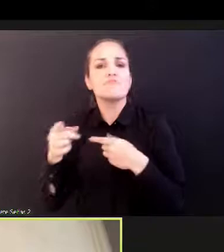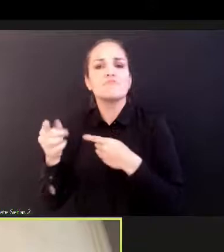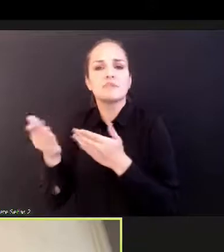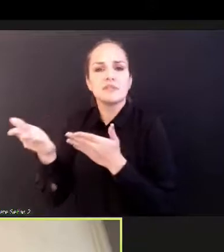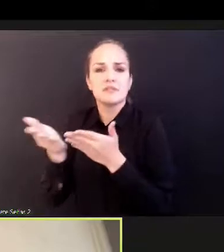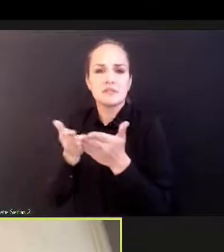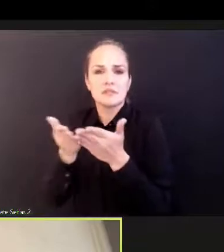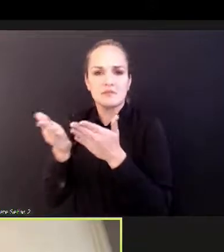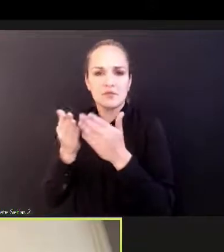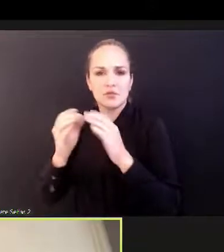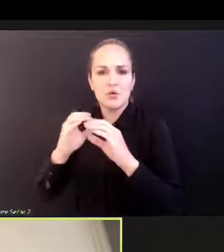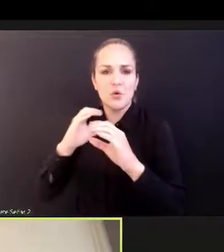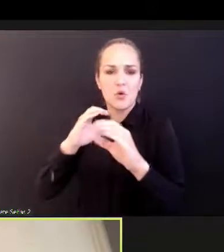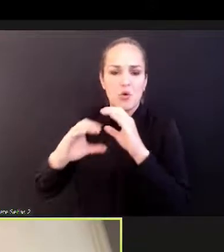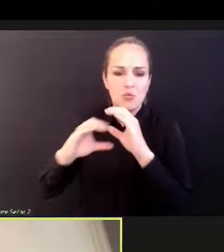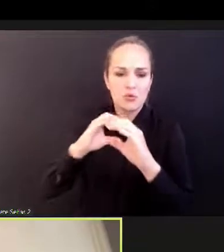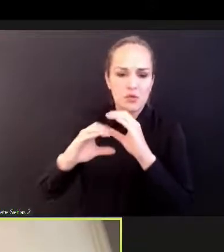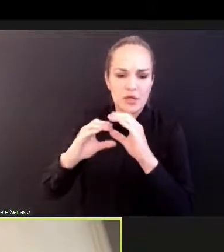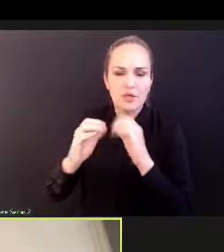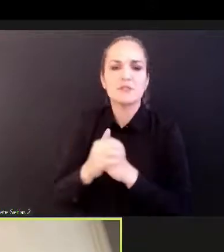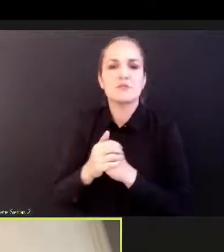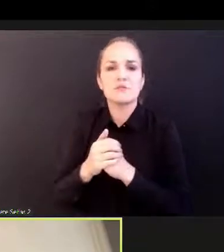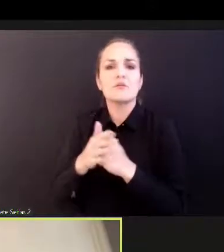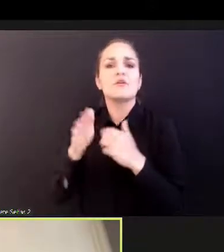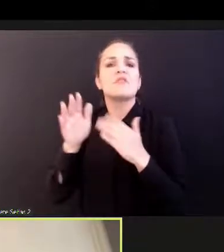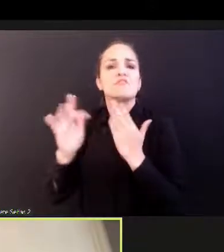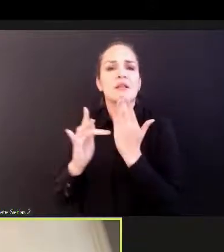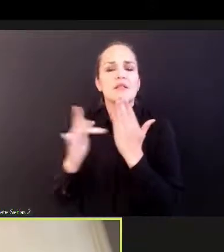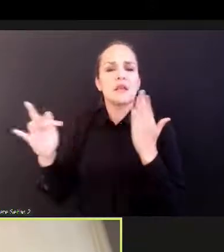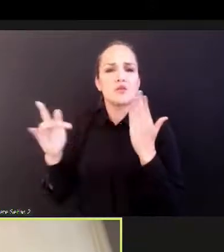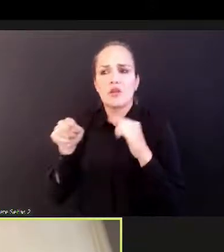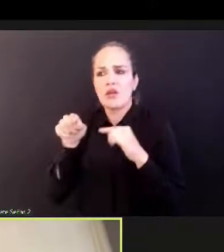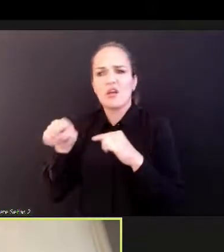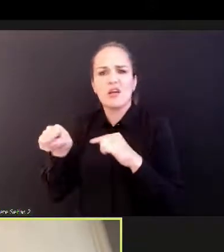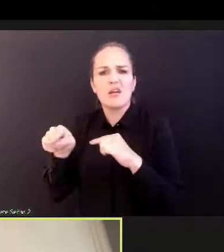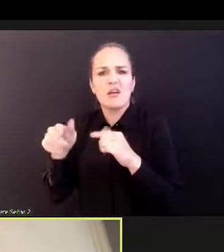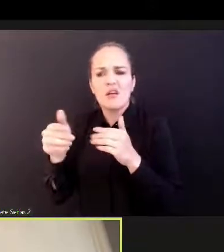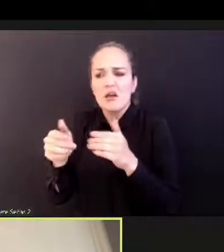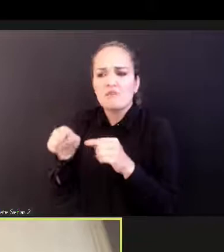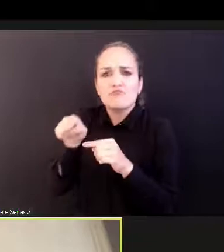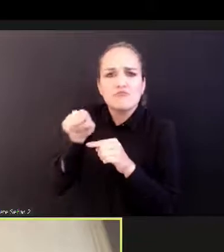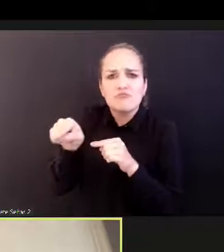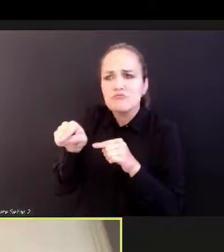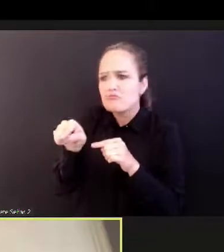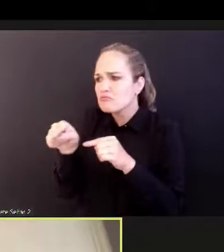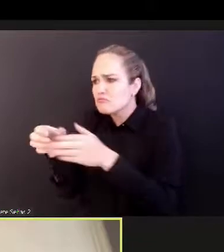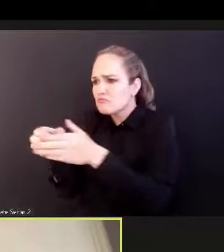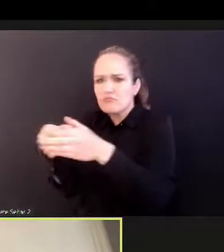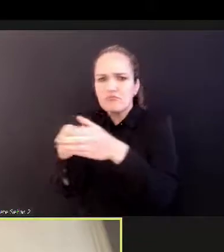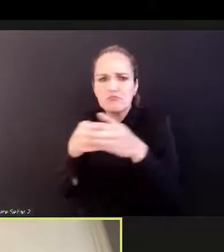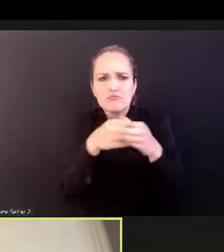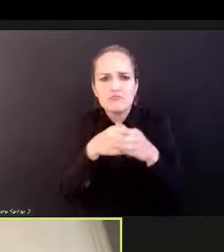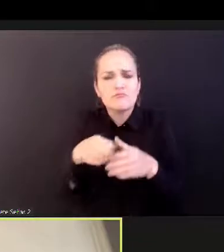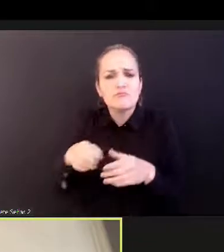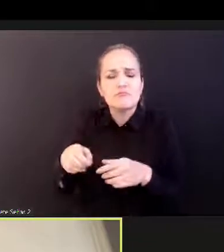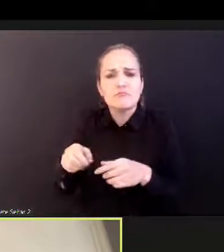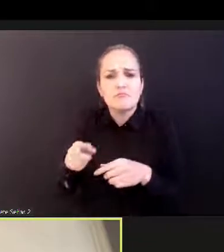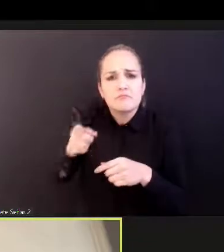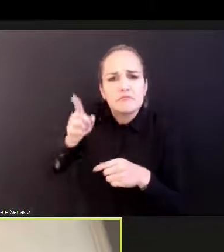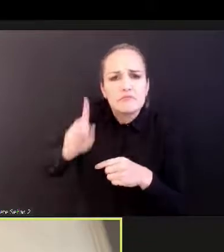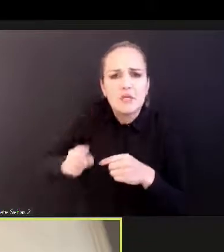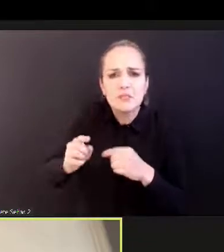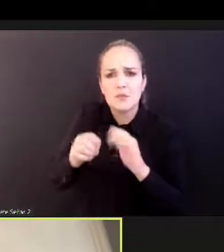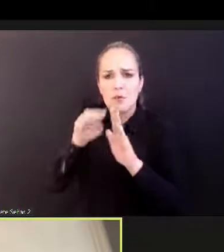And I understand that both an e-commerce protocol on digital trade is under discussion, and